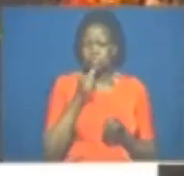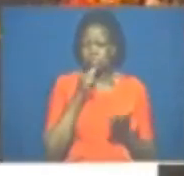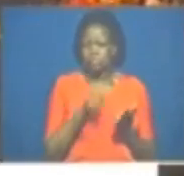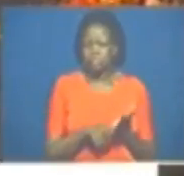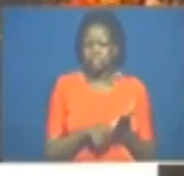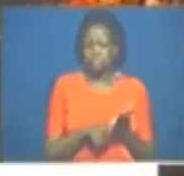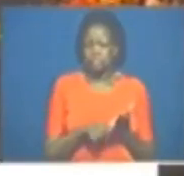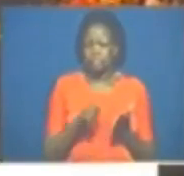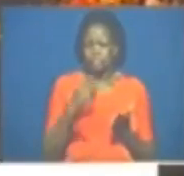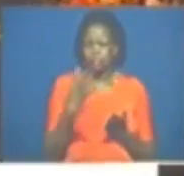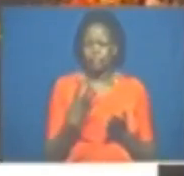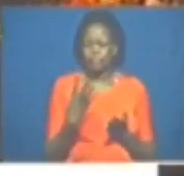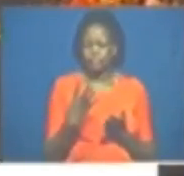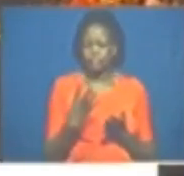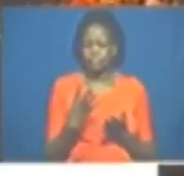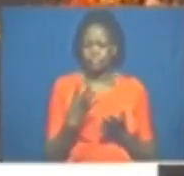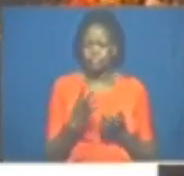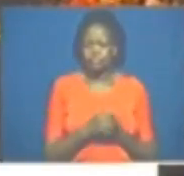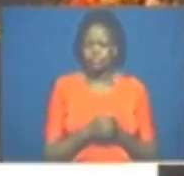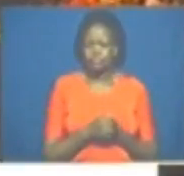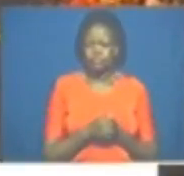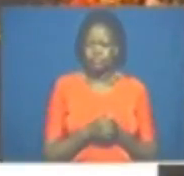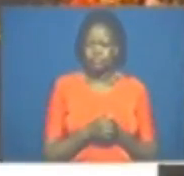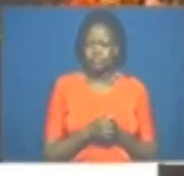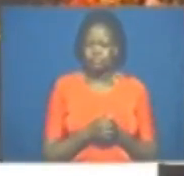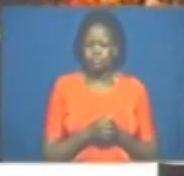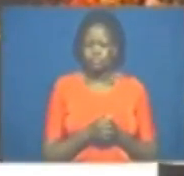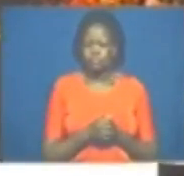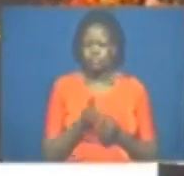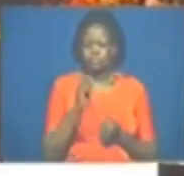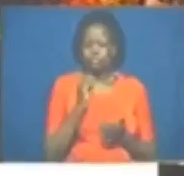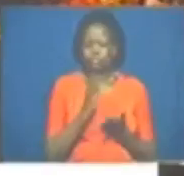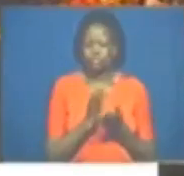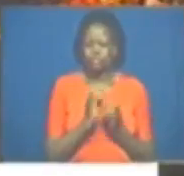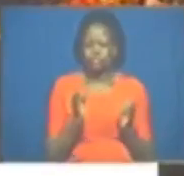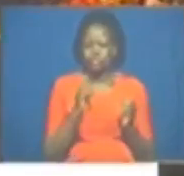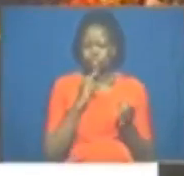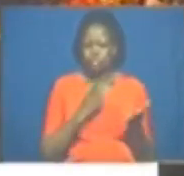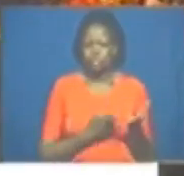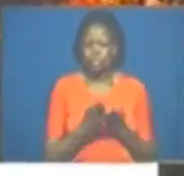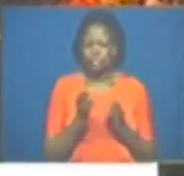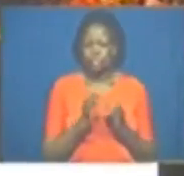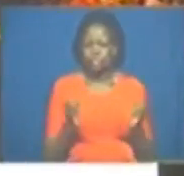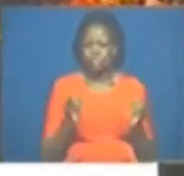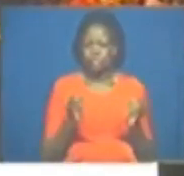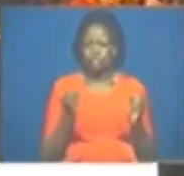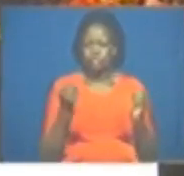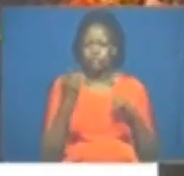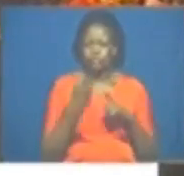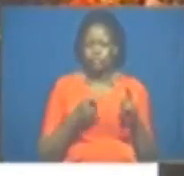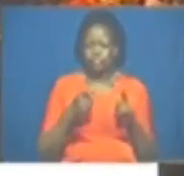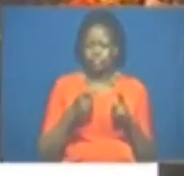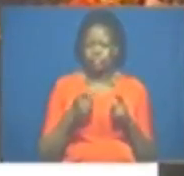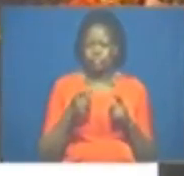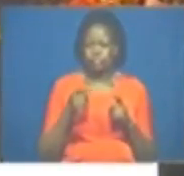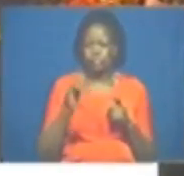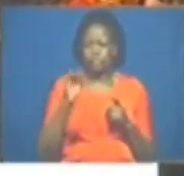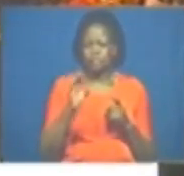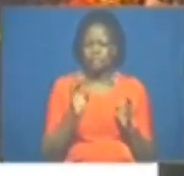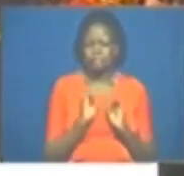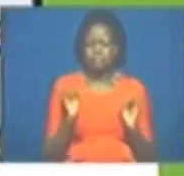23rd and bearing the commission's logo, saying it's not genuine and did not originate from the electoral body.